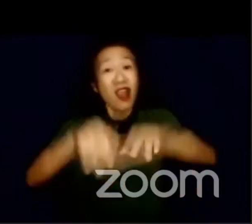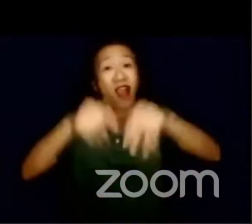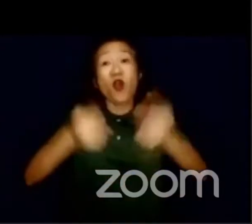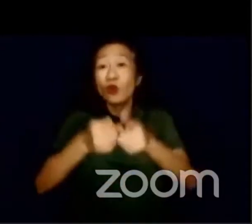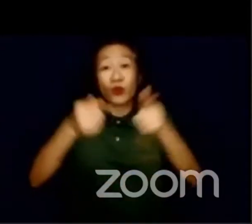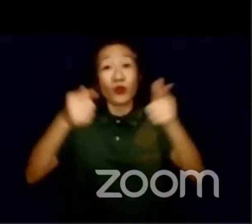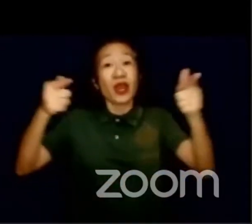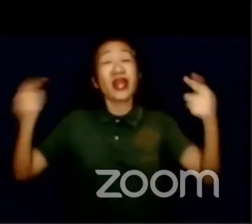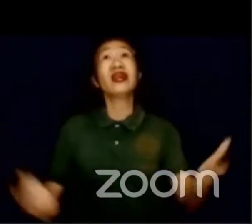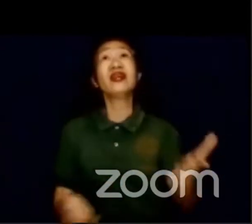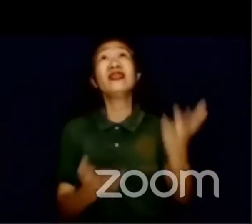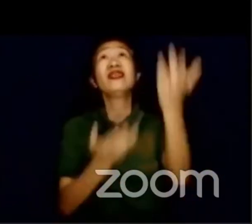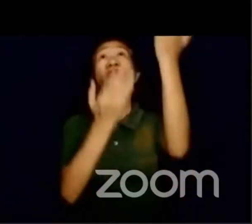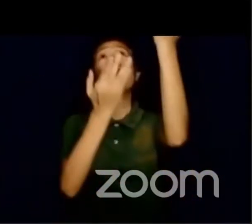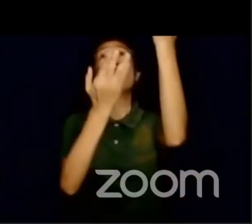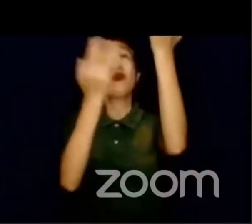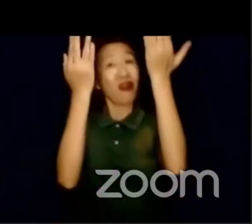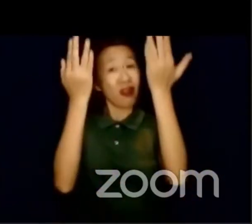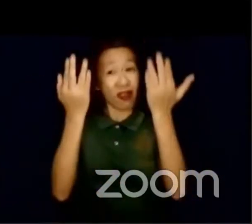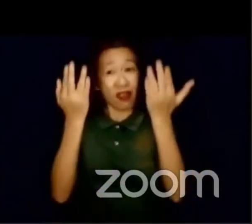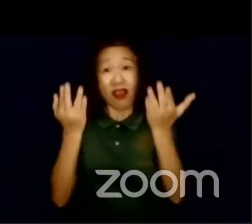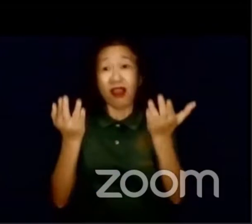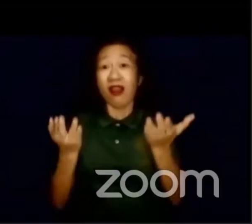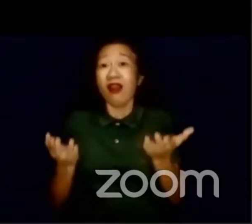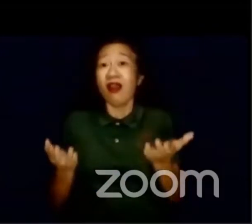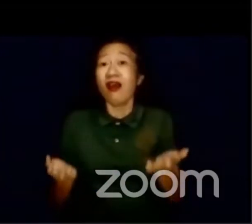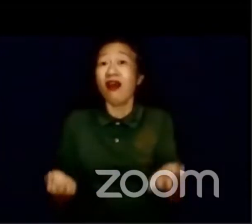thee. How great thou